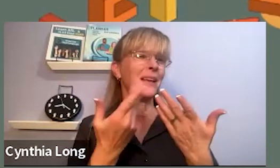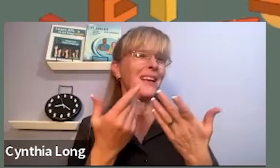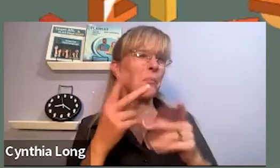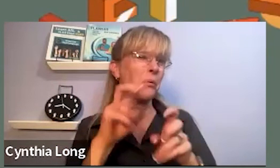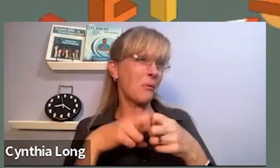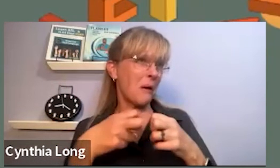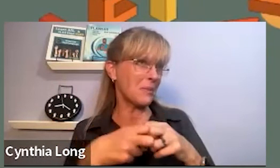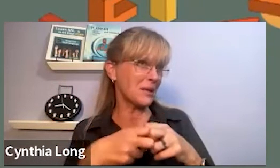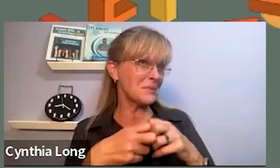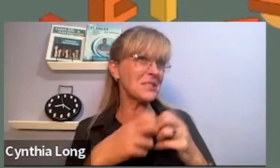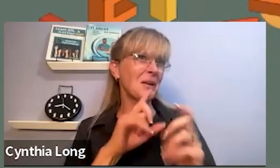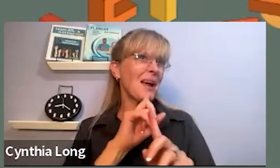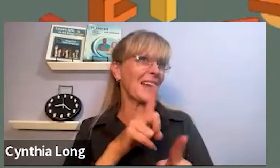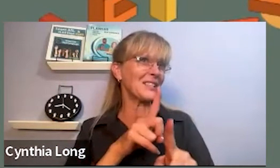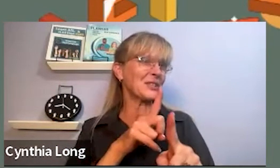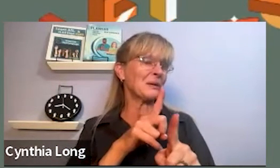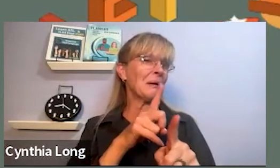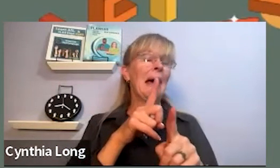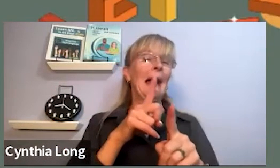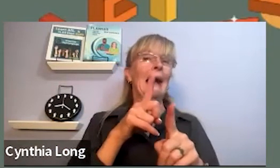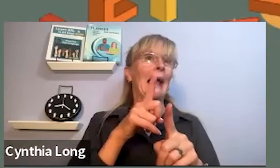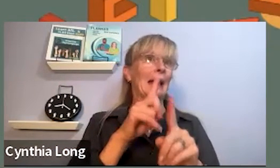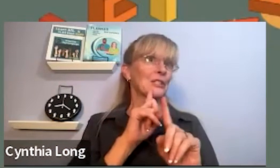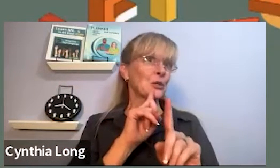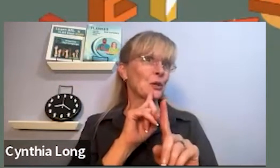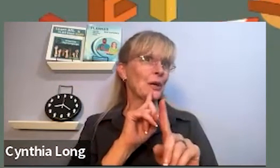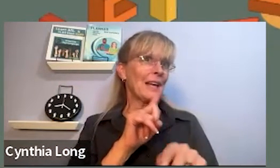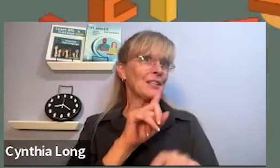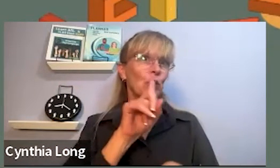like maybe problems or answer